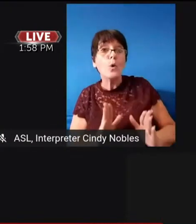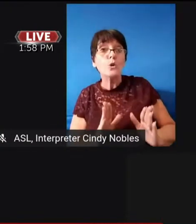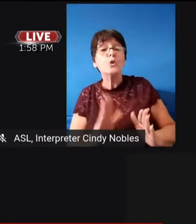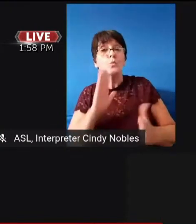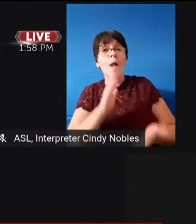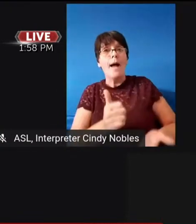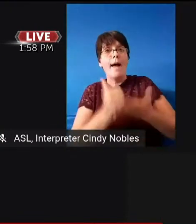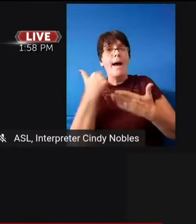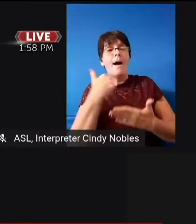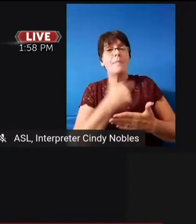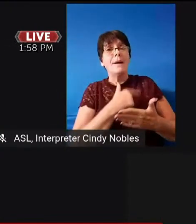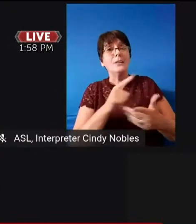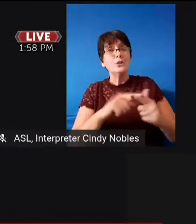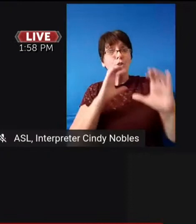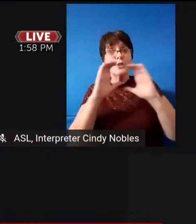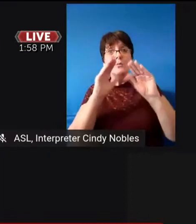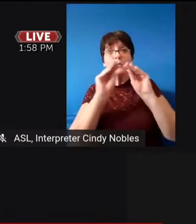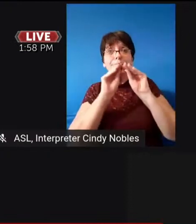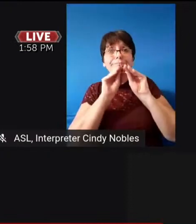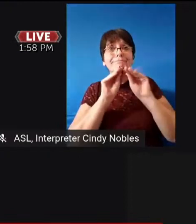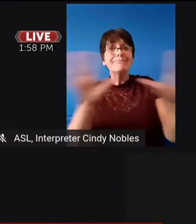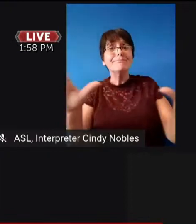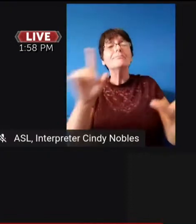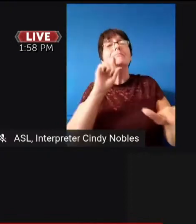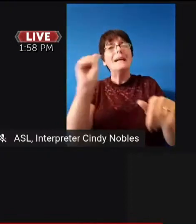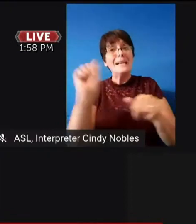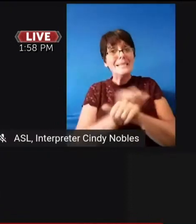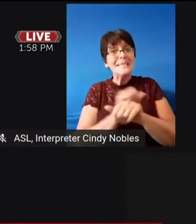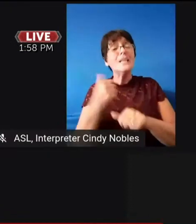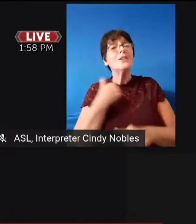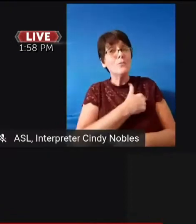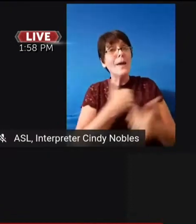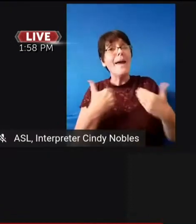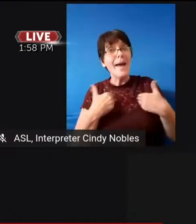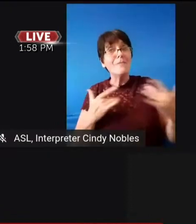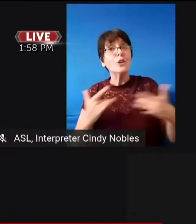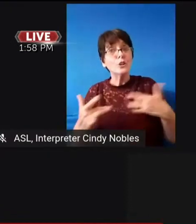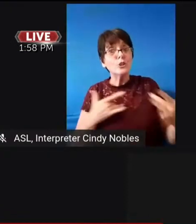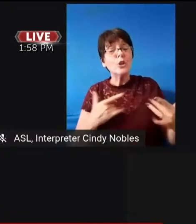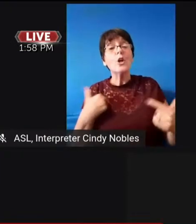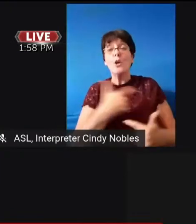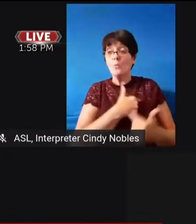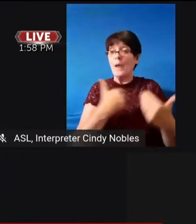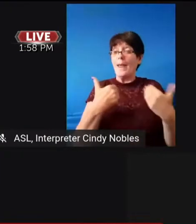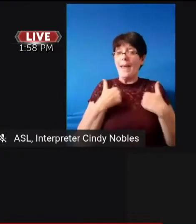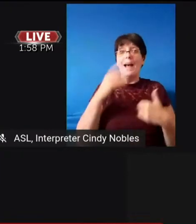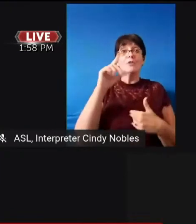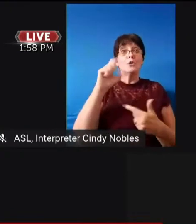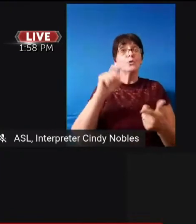us communicate that indeed there is concern and we have the tools to reduce